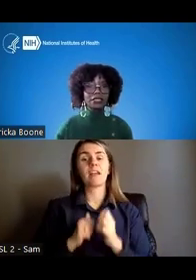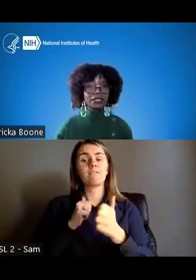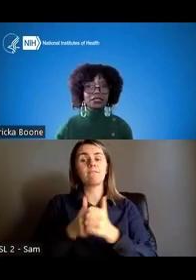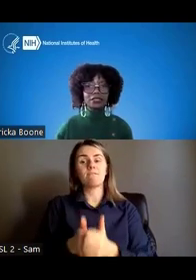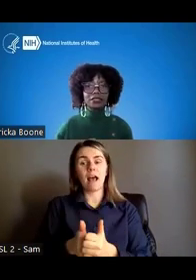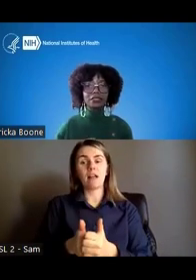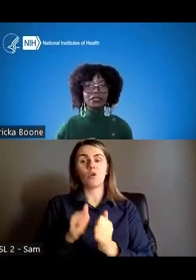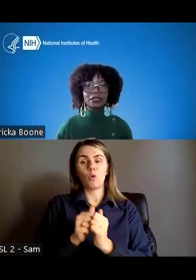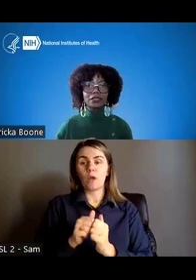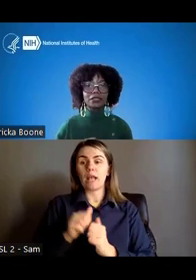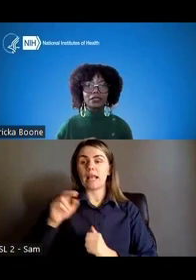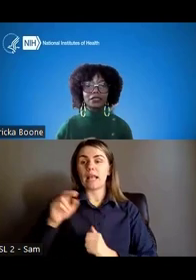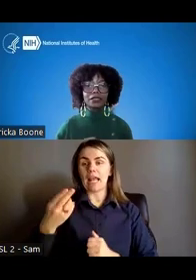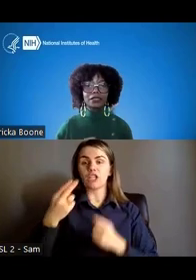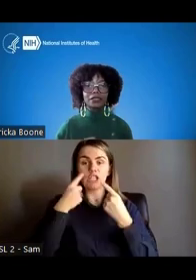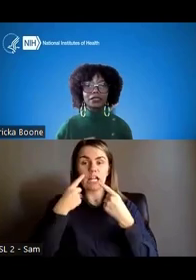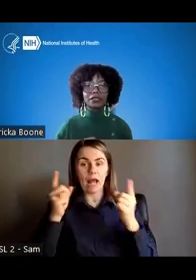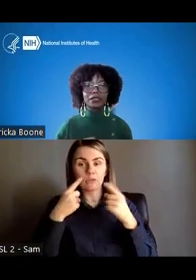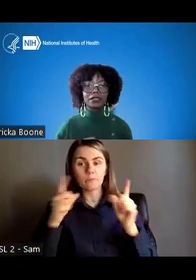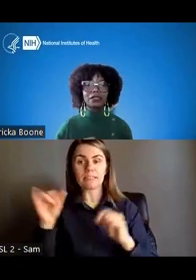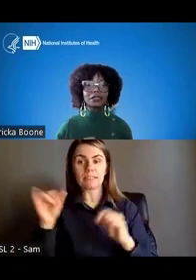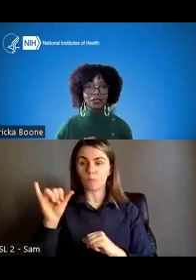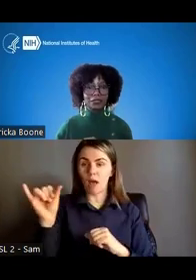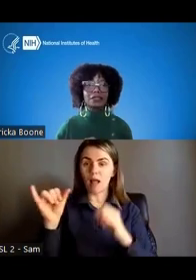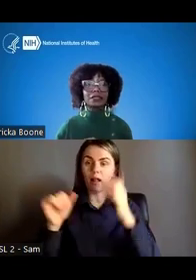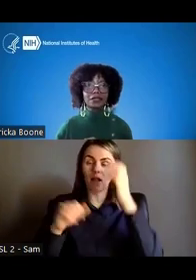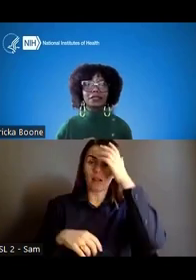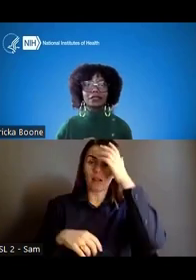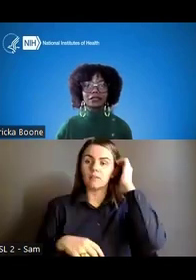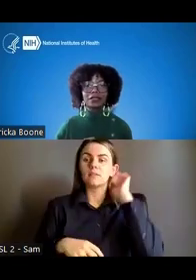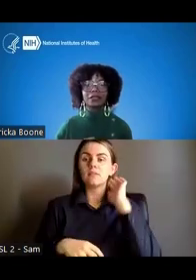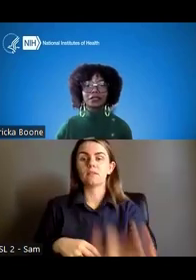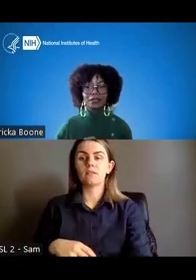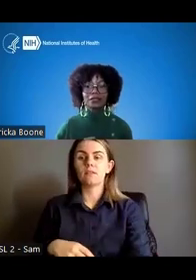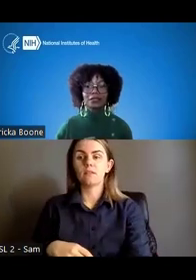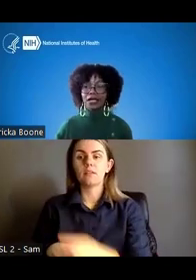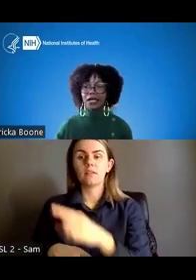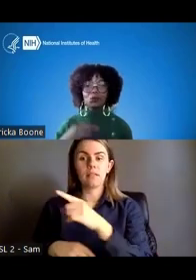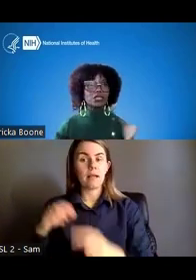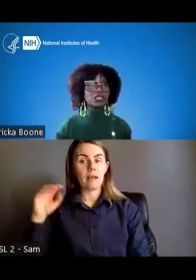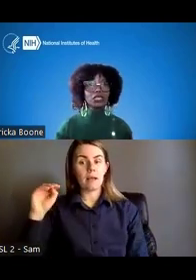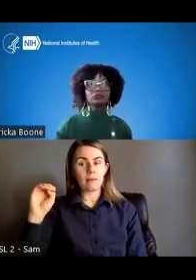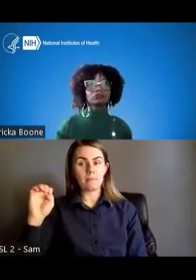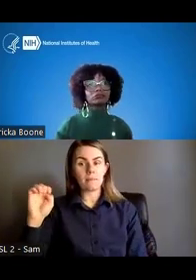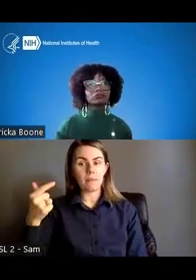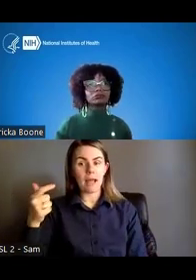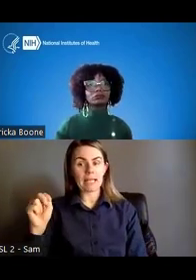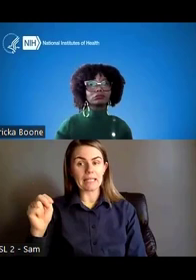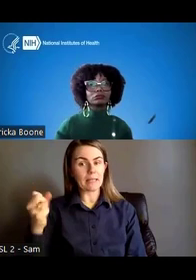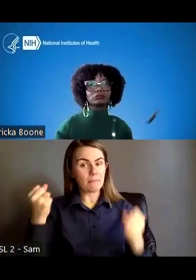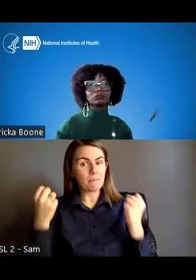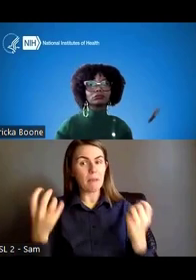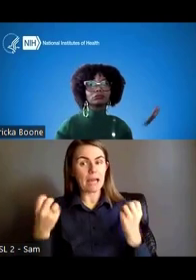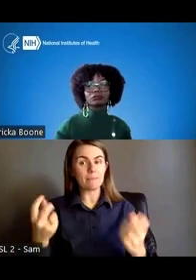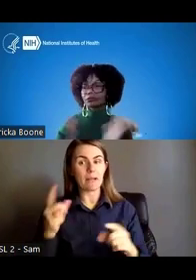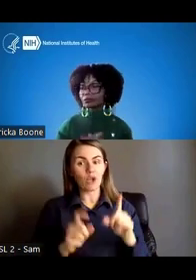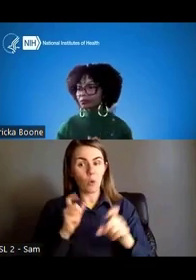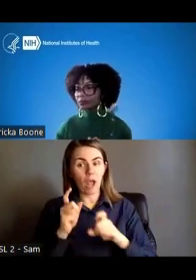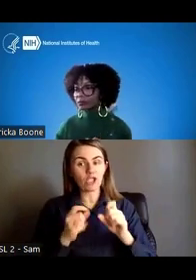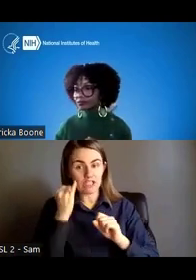Perfect. We have a bunch of questions that we would like to try and get to if we can. We're done. Yay.